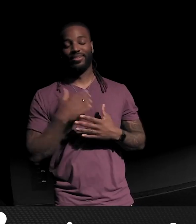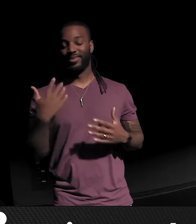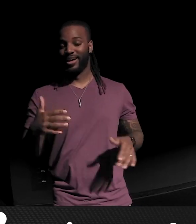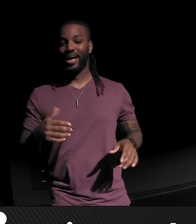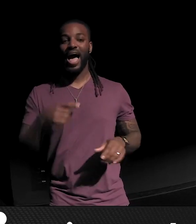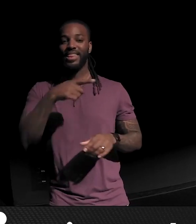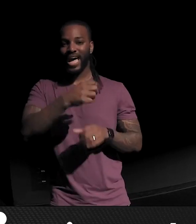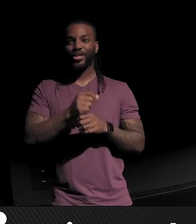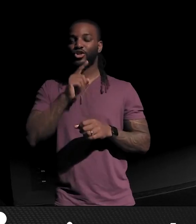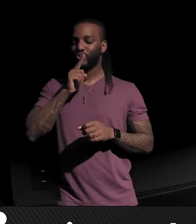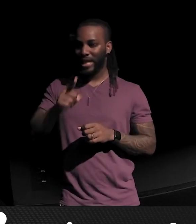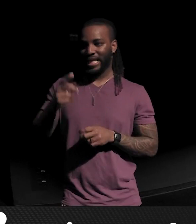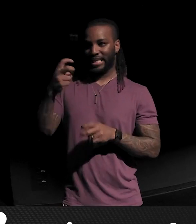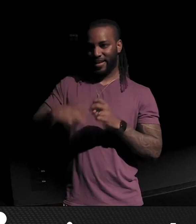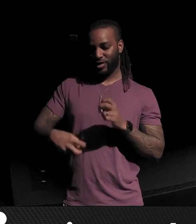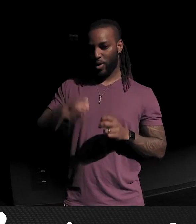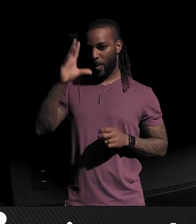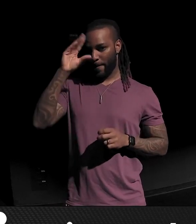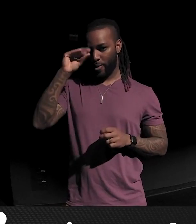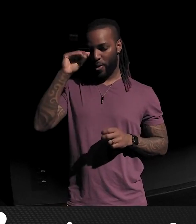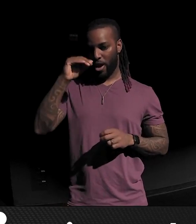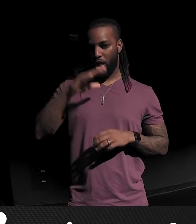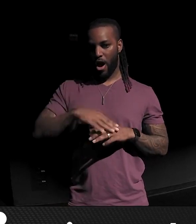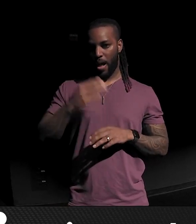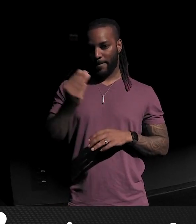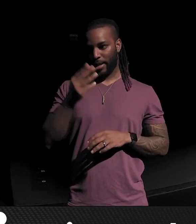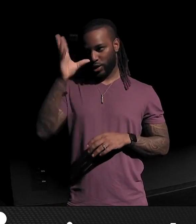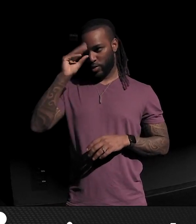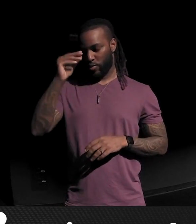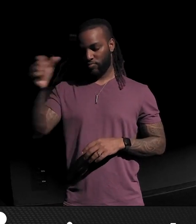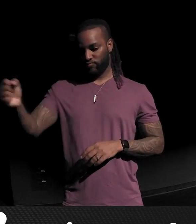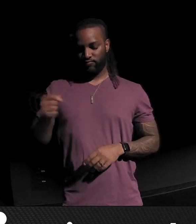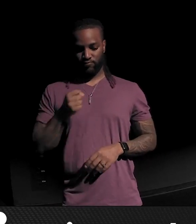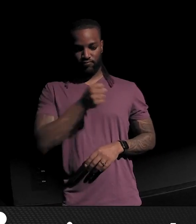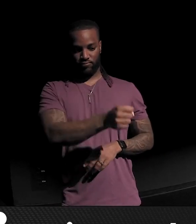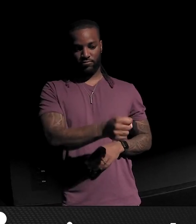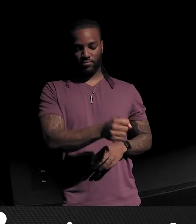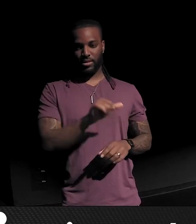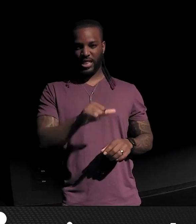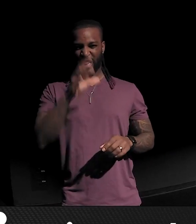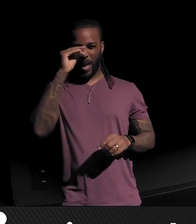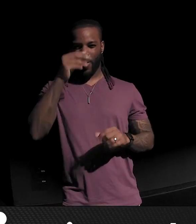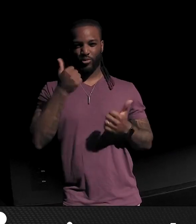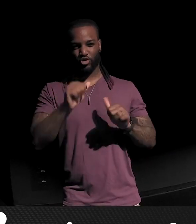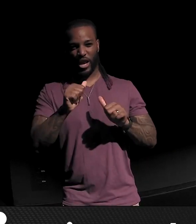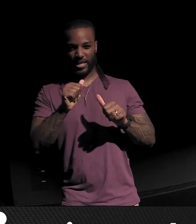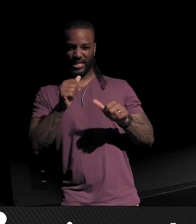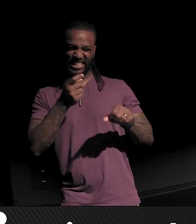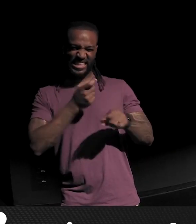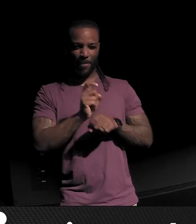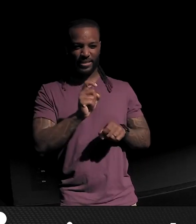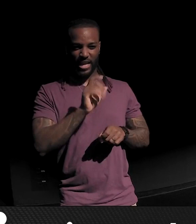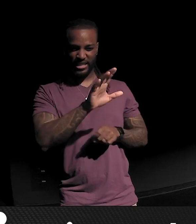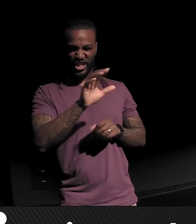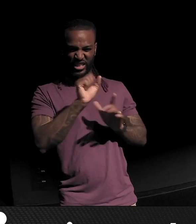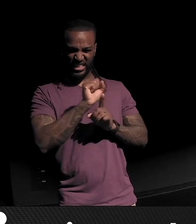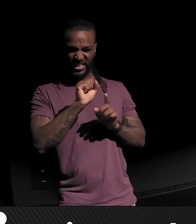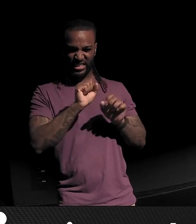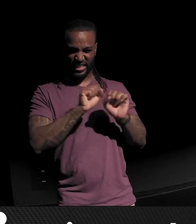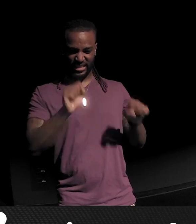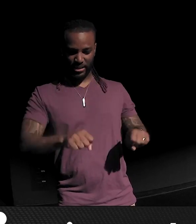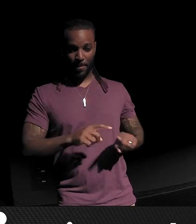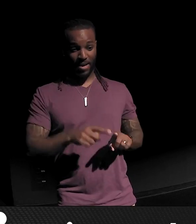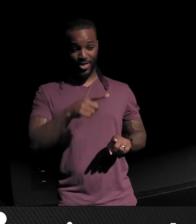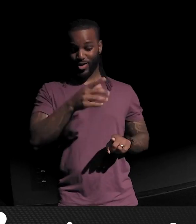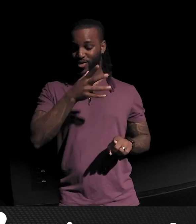really difficult boy on a Monday, and he kept trying to sabotage their systems. He was very difficult, but those house parents